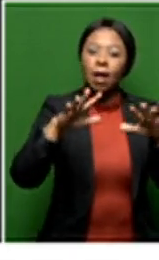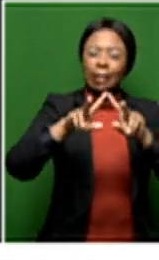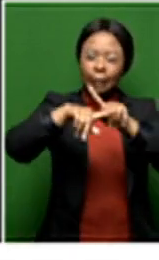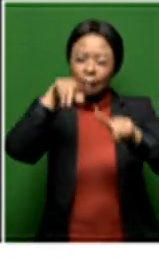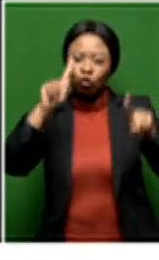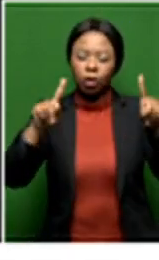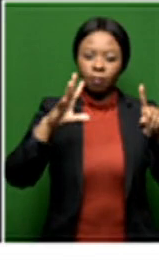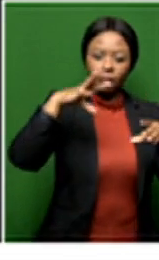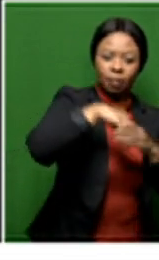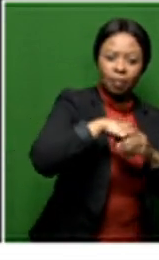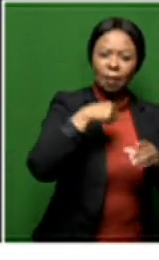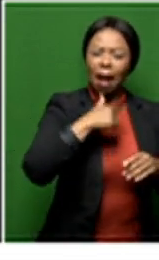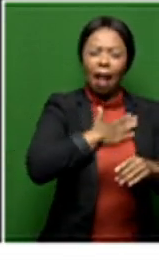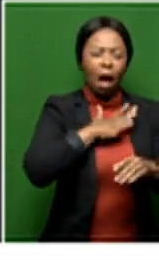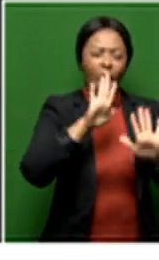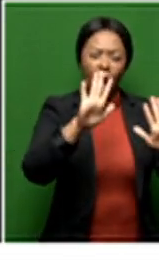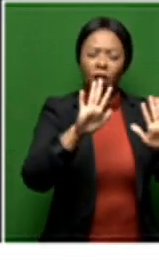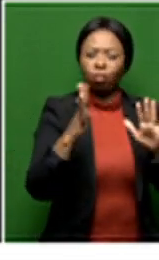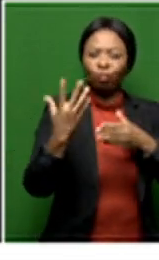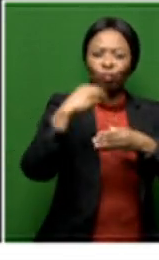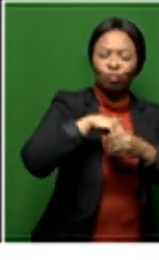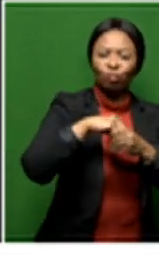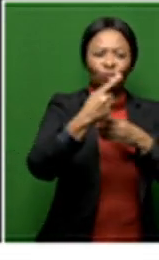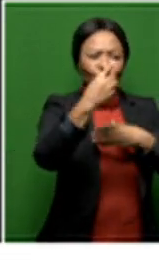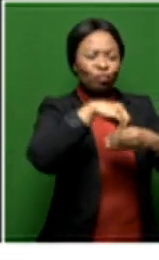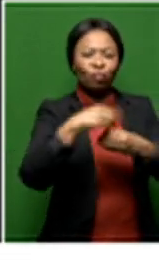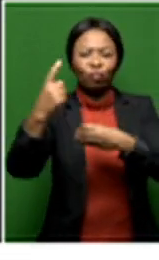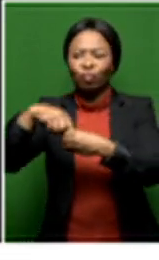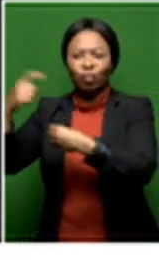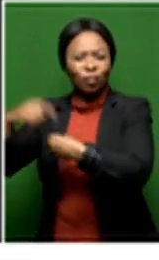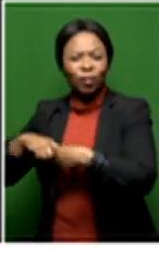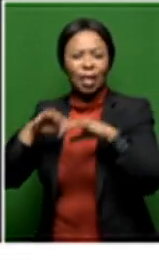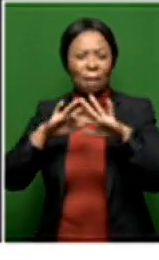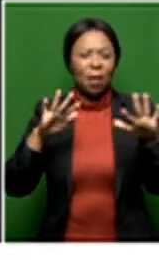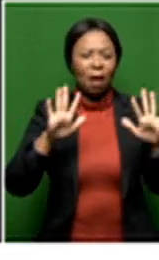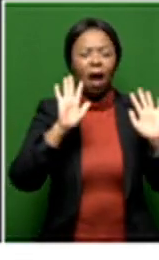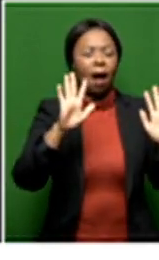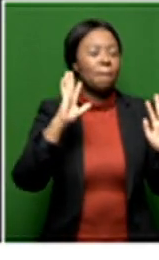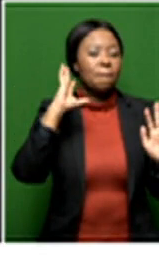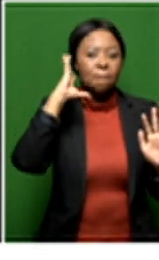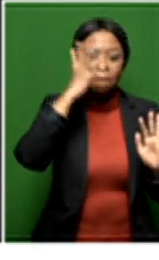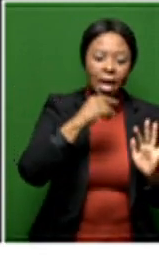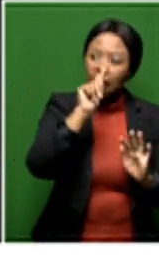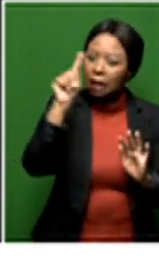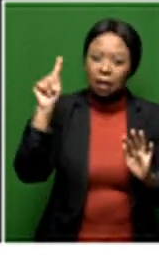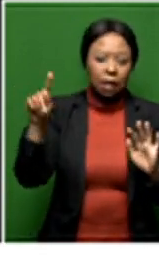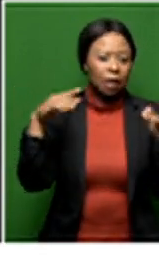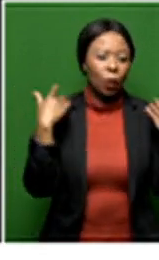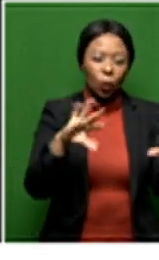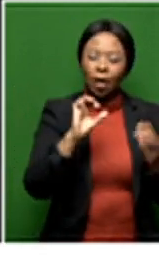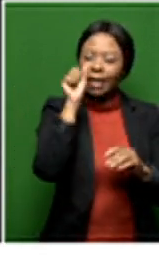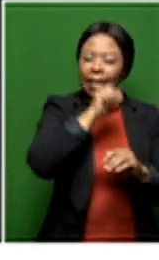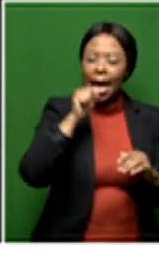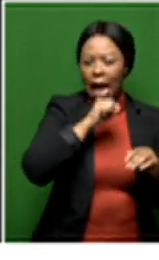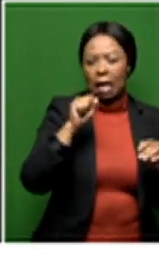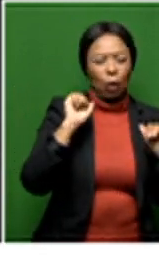So I love Brian, I love Lebo, and I love Vally. And it was just, I mean, they're just amazing, great singers. And when I thought of